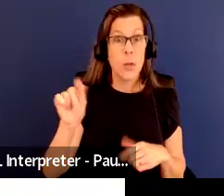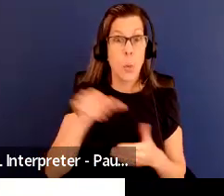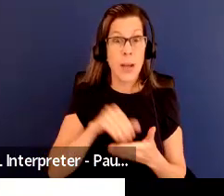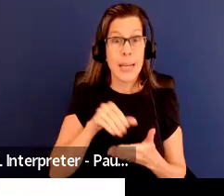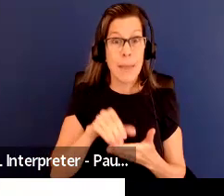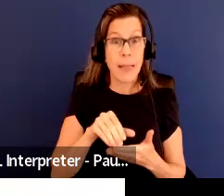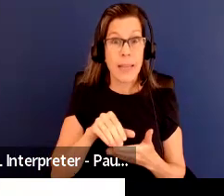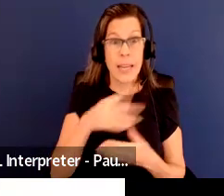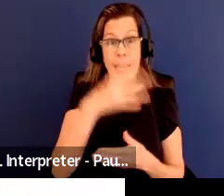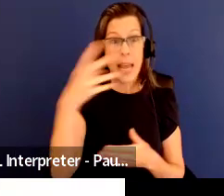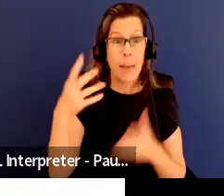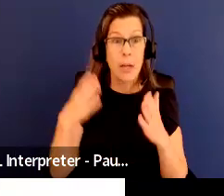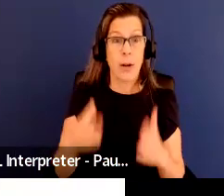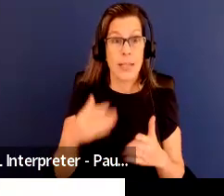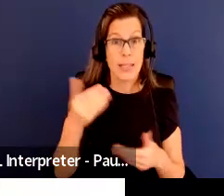Ellis Island.